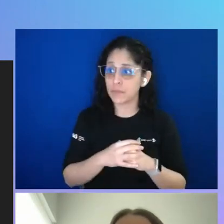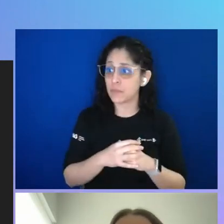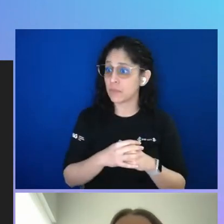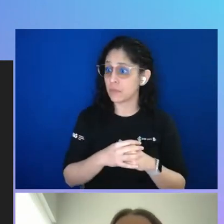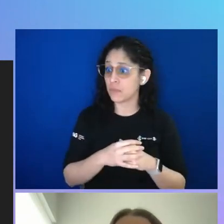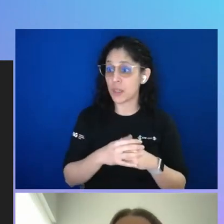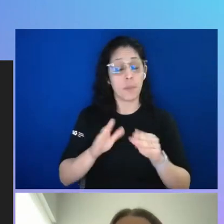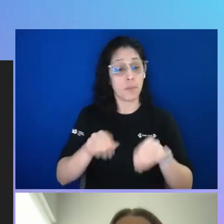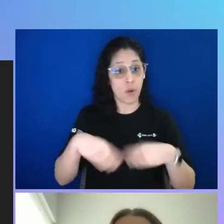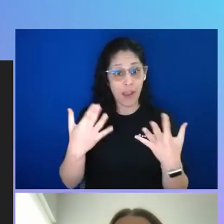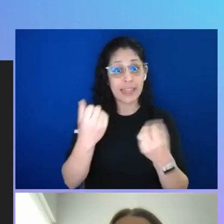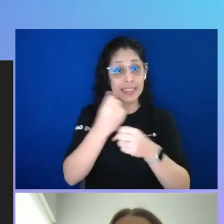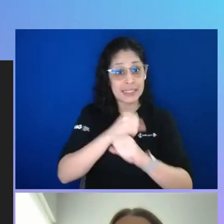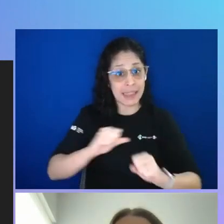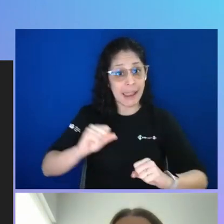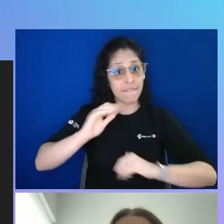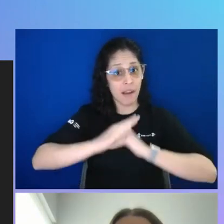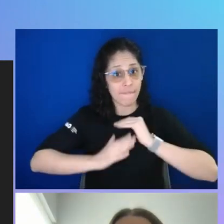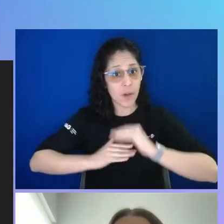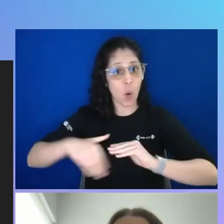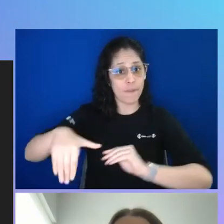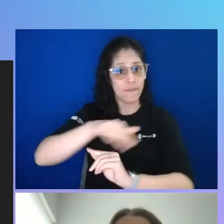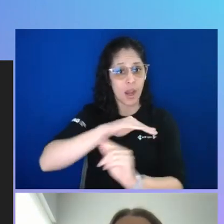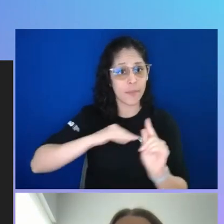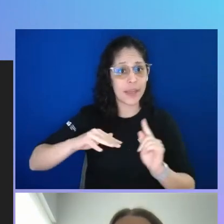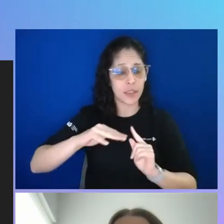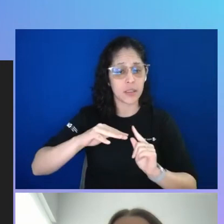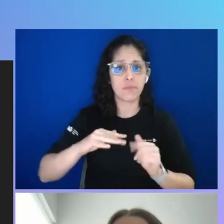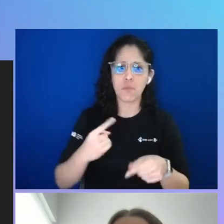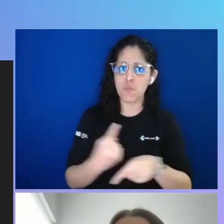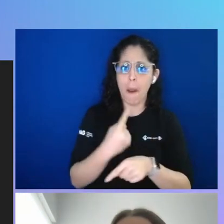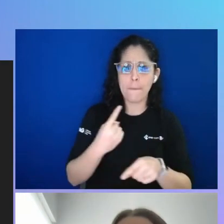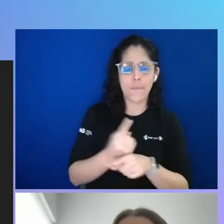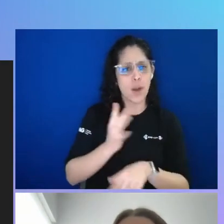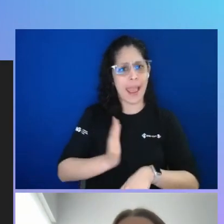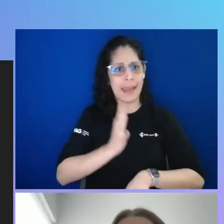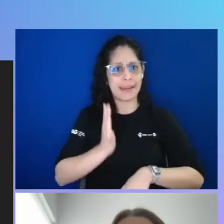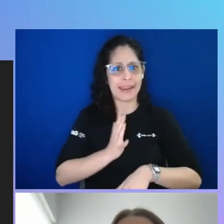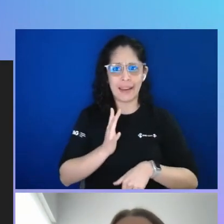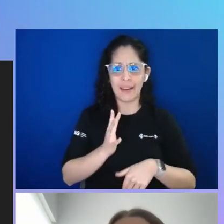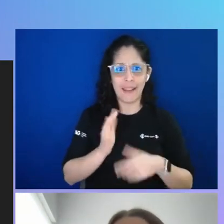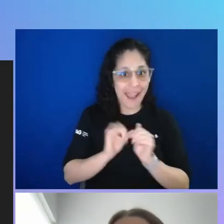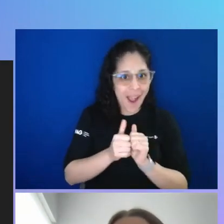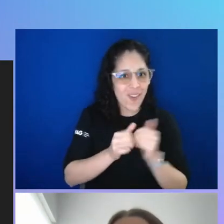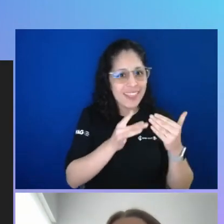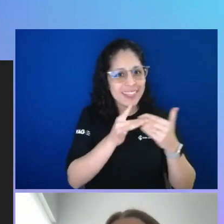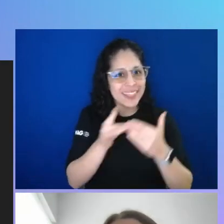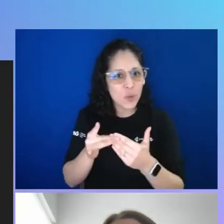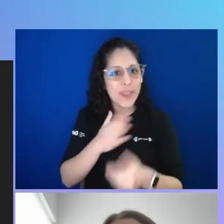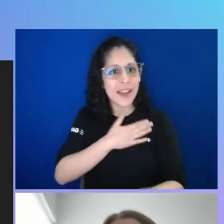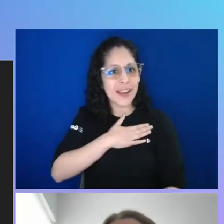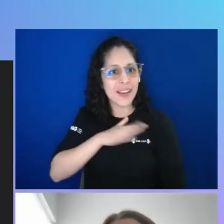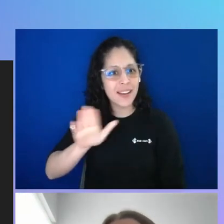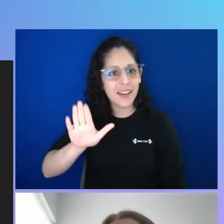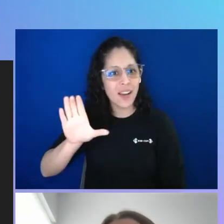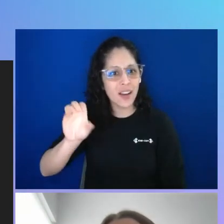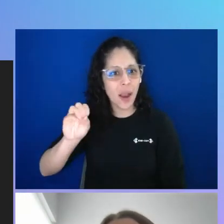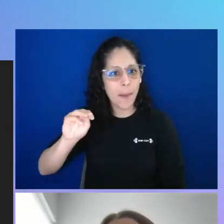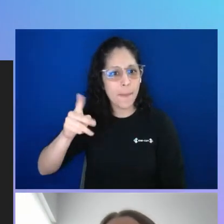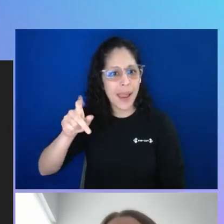environment, demonstrate proper etiquette, and you can lead with compassion and kindness as you would with anyone.